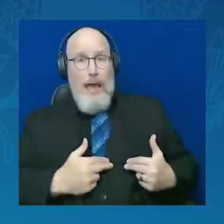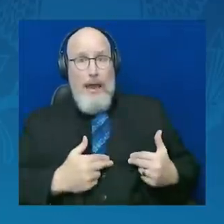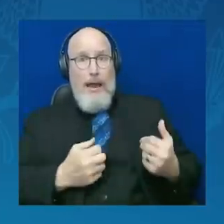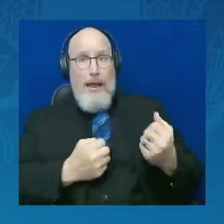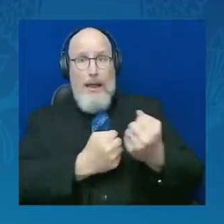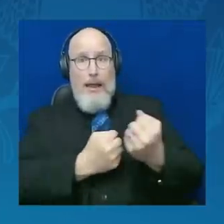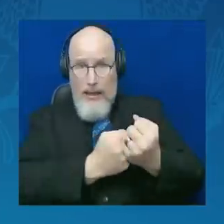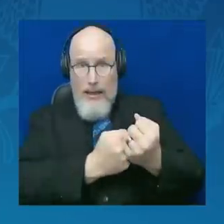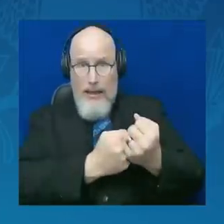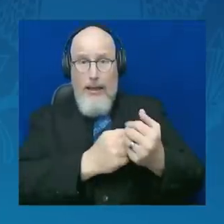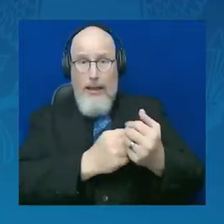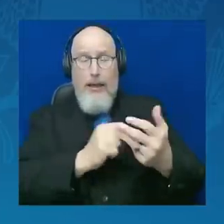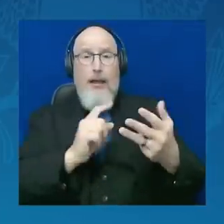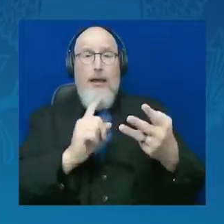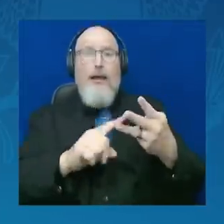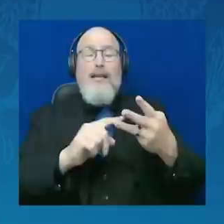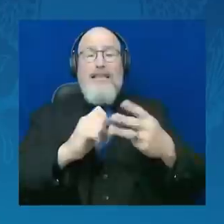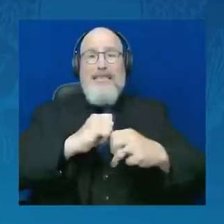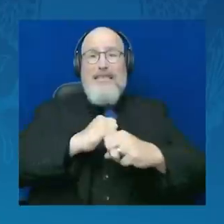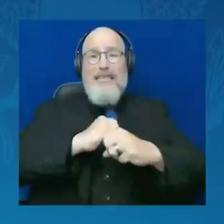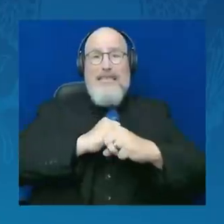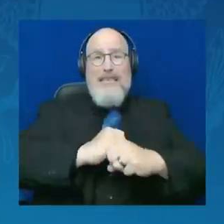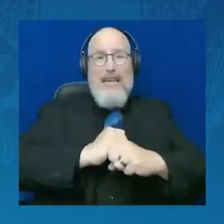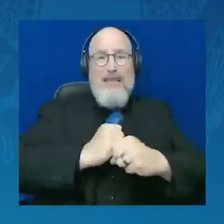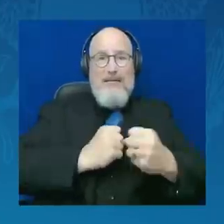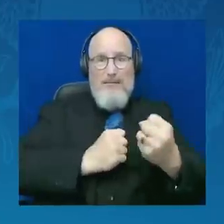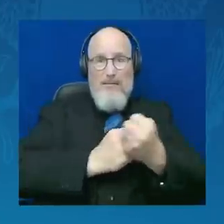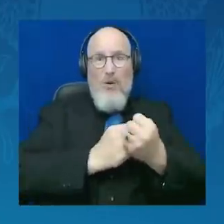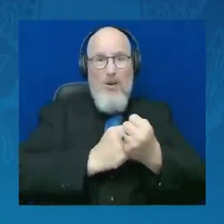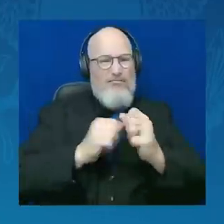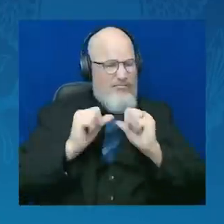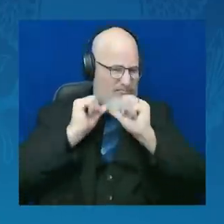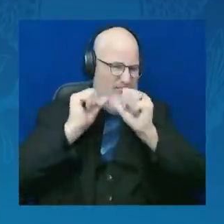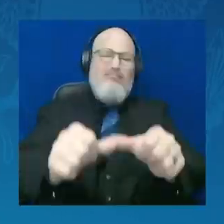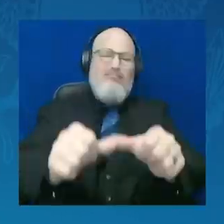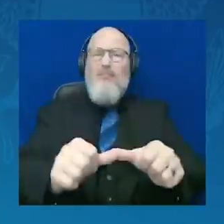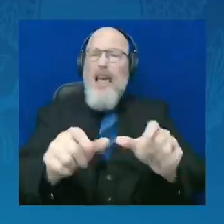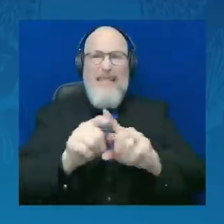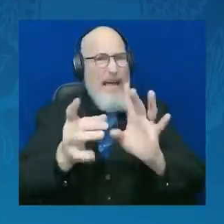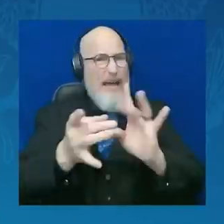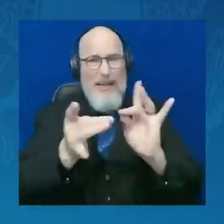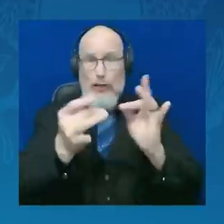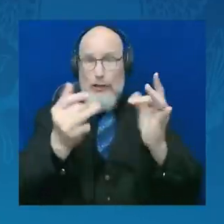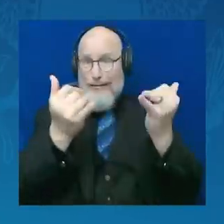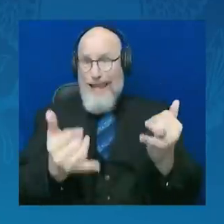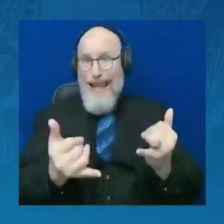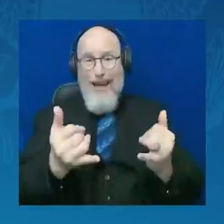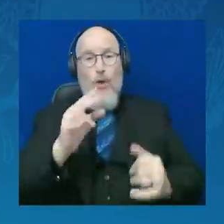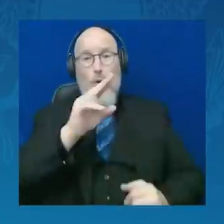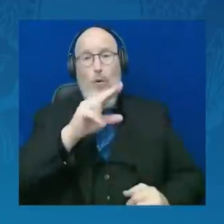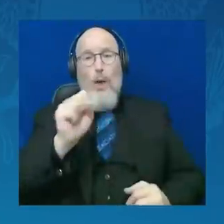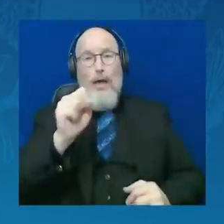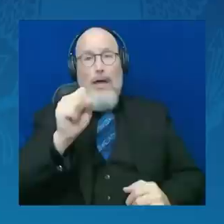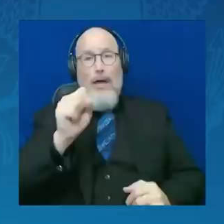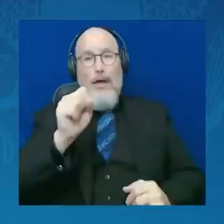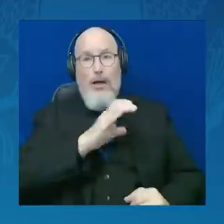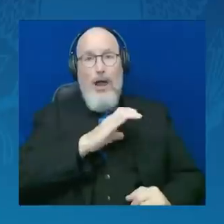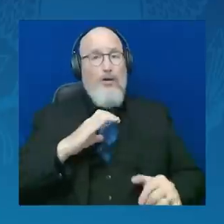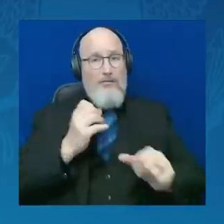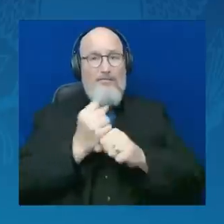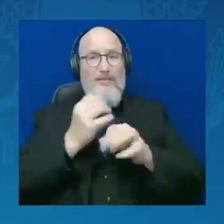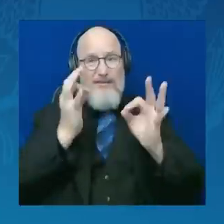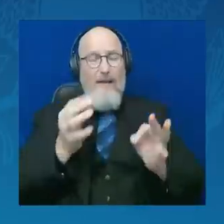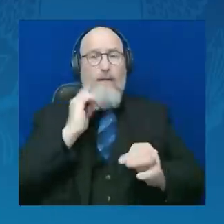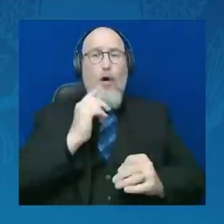earlier, Congress, the United States Congress, has now made a decision for